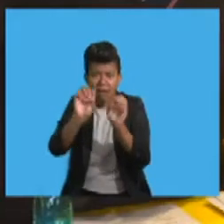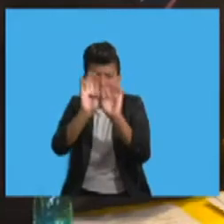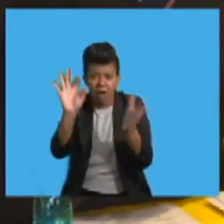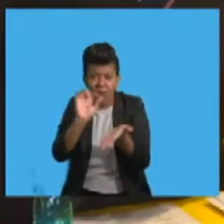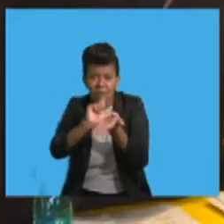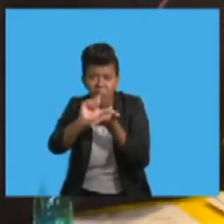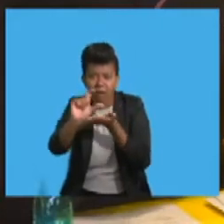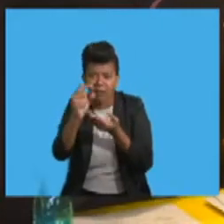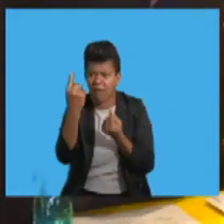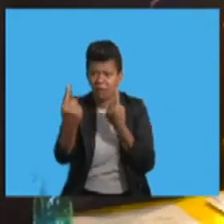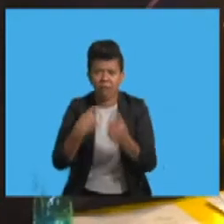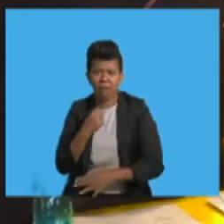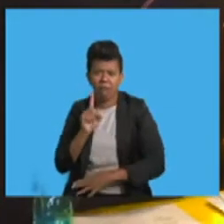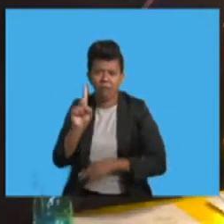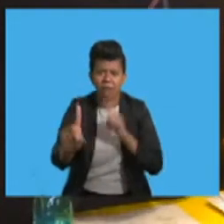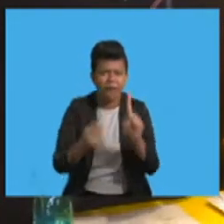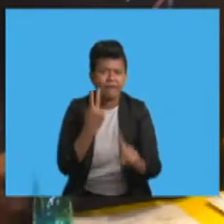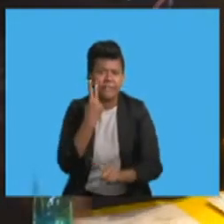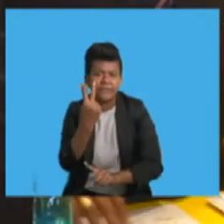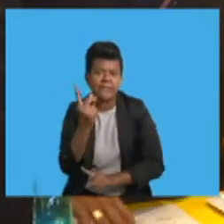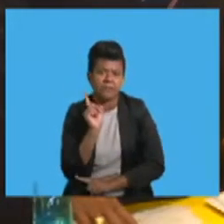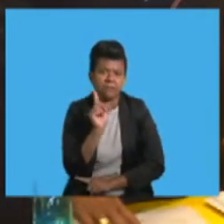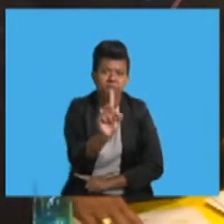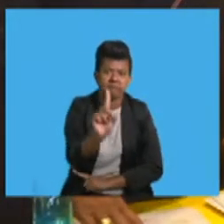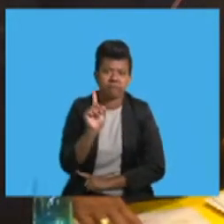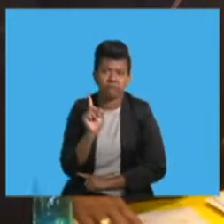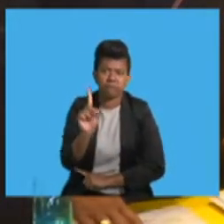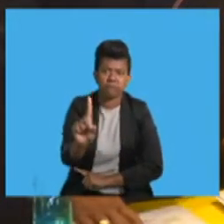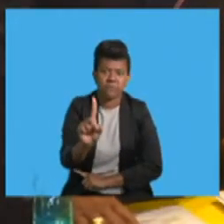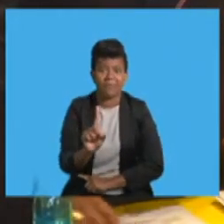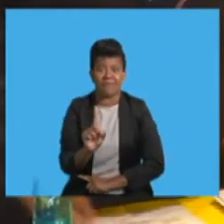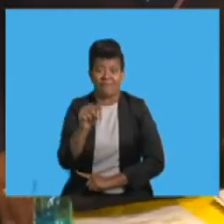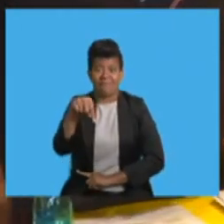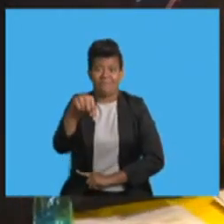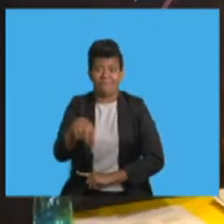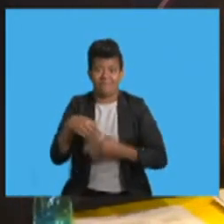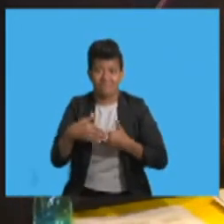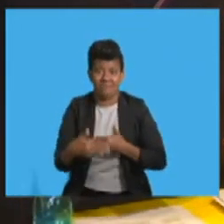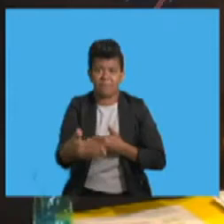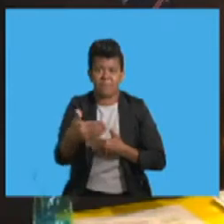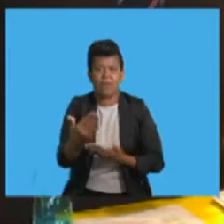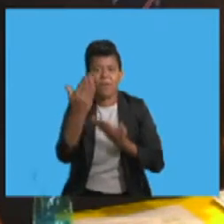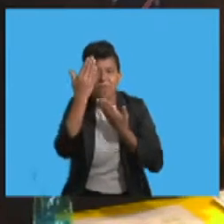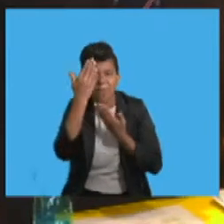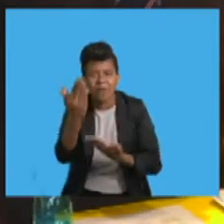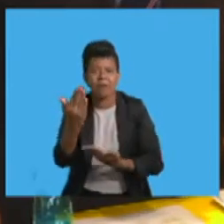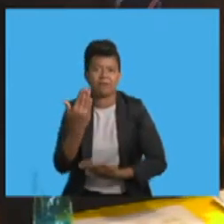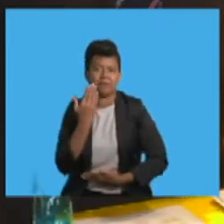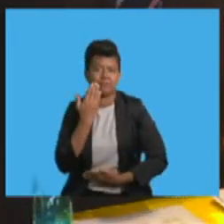Fiji Police Force. And of course, for this, Honourable Speaker,